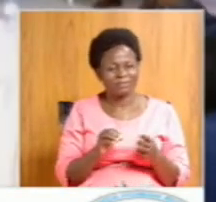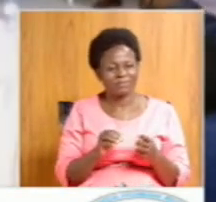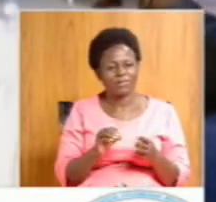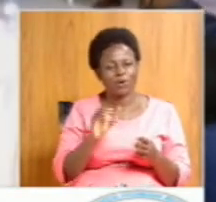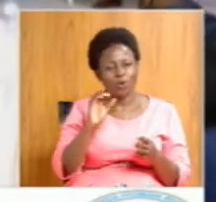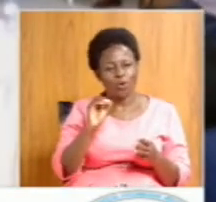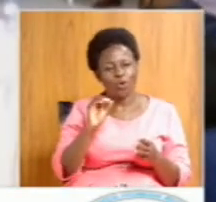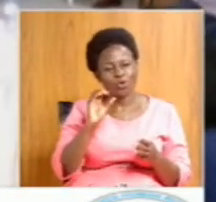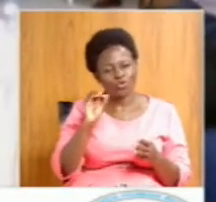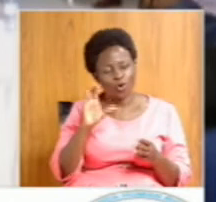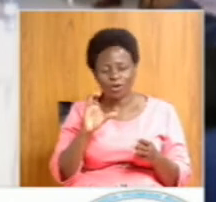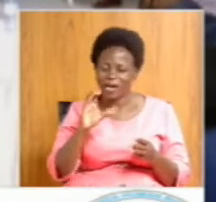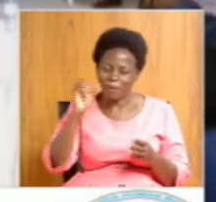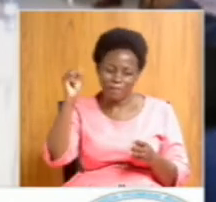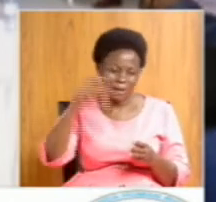Ochokoro have you heard that